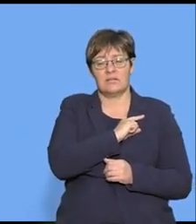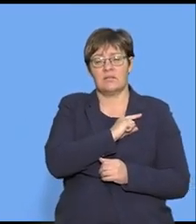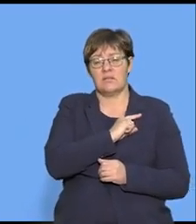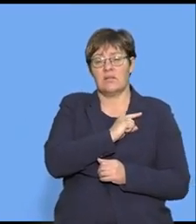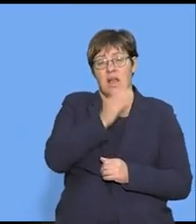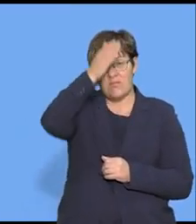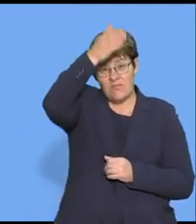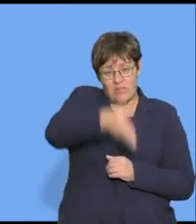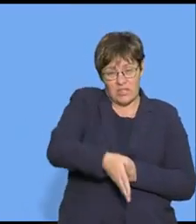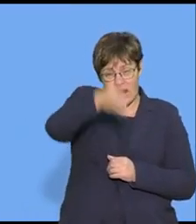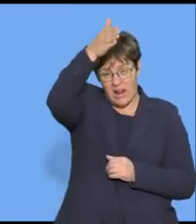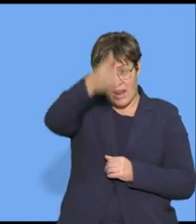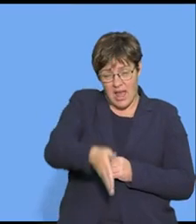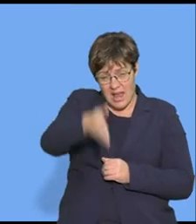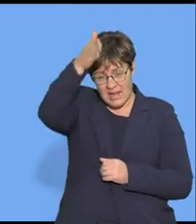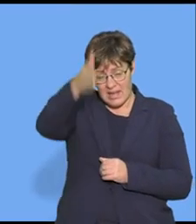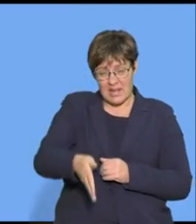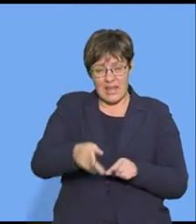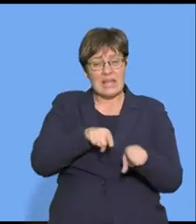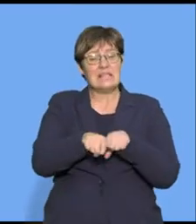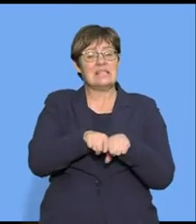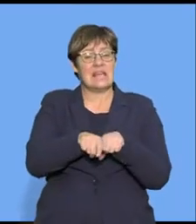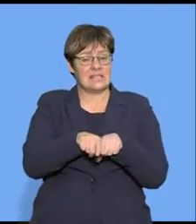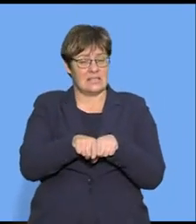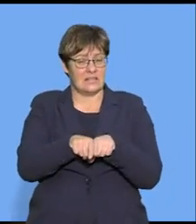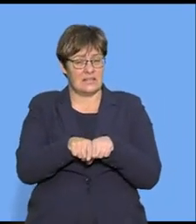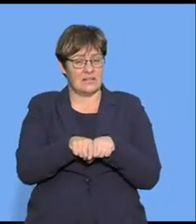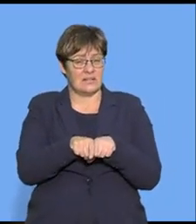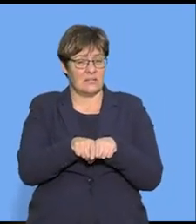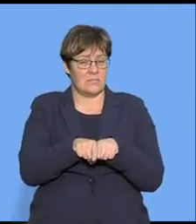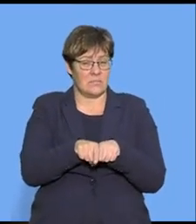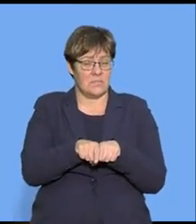line test, right, line will